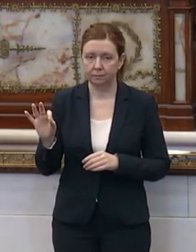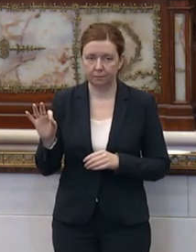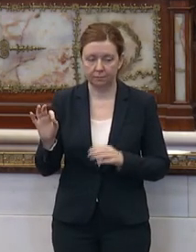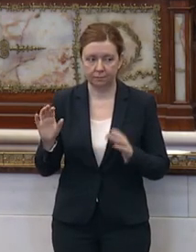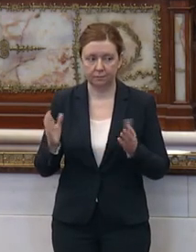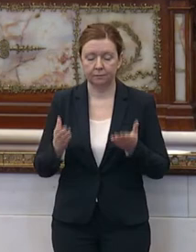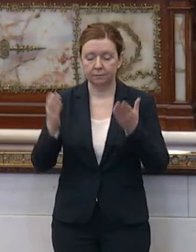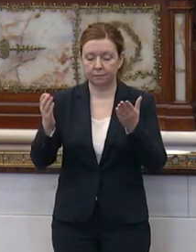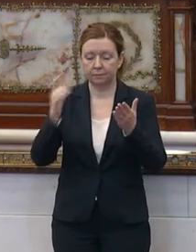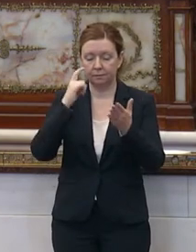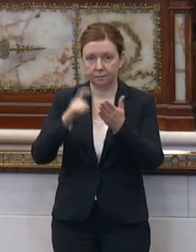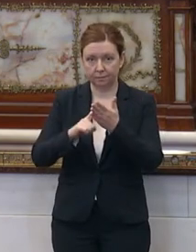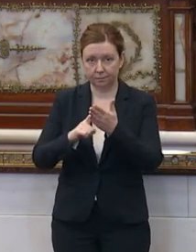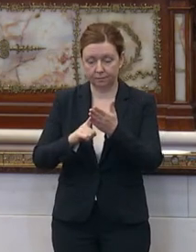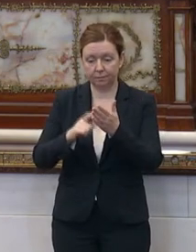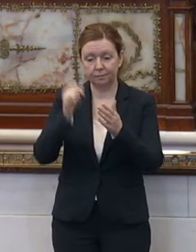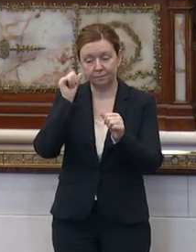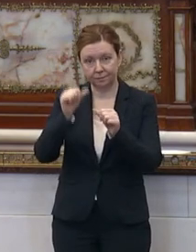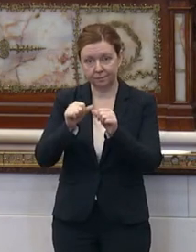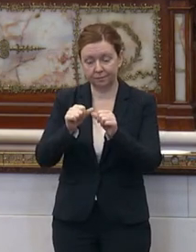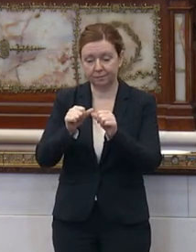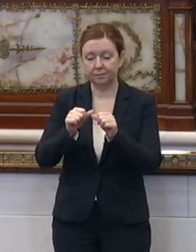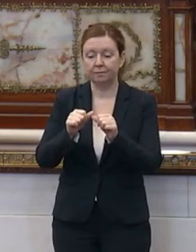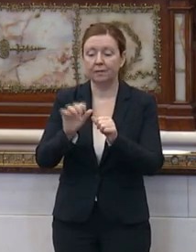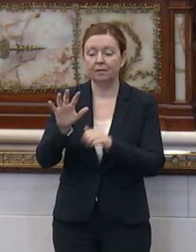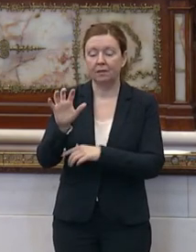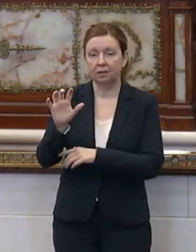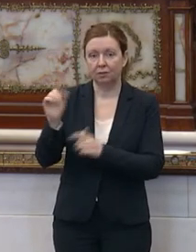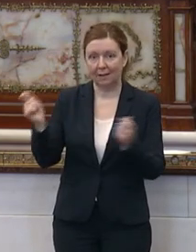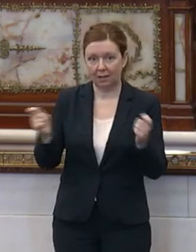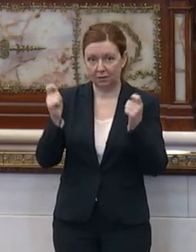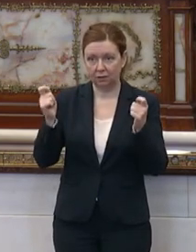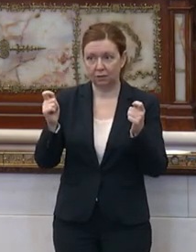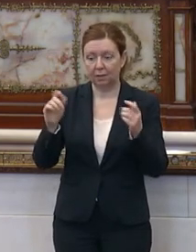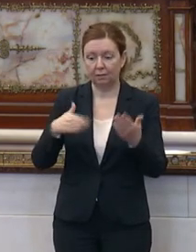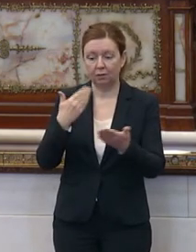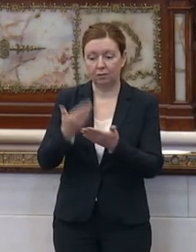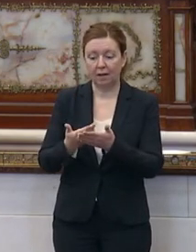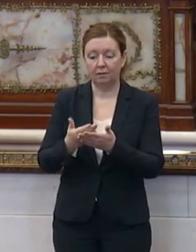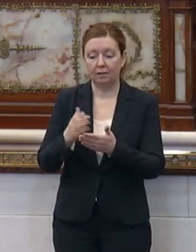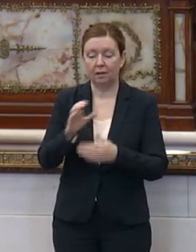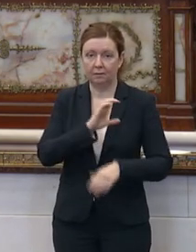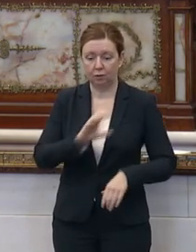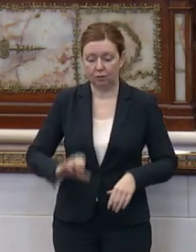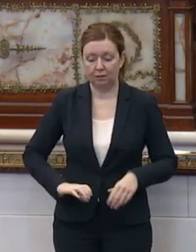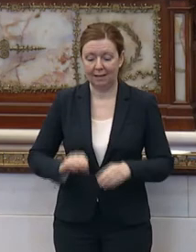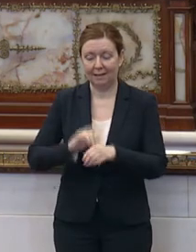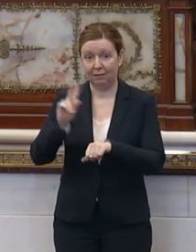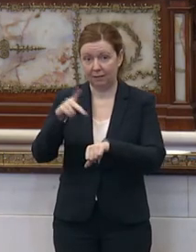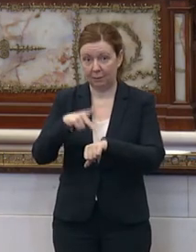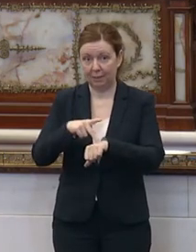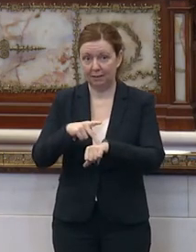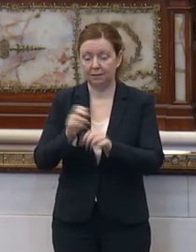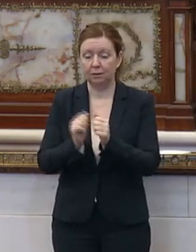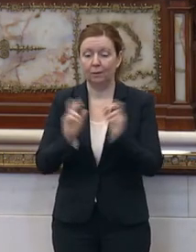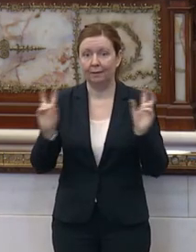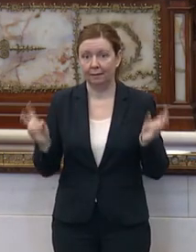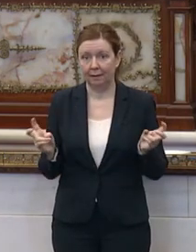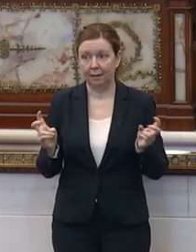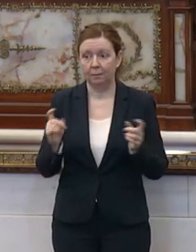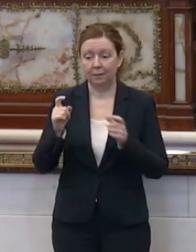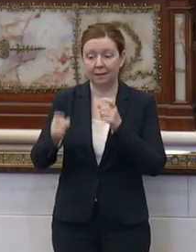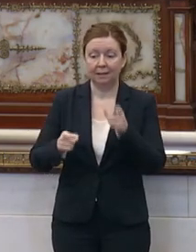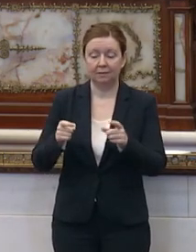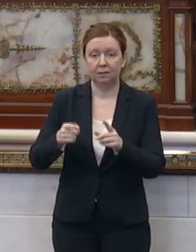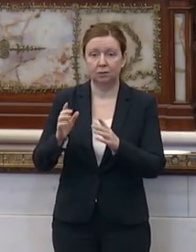220209, entitled a resolution recognizing and commemorating the 500th anniversary of the arrival of Christianity in the Philippines with the theme Gifted